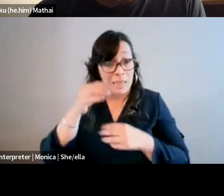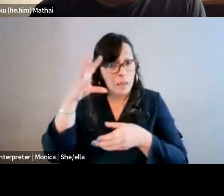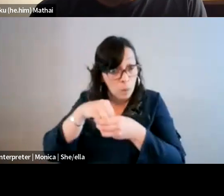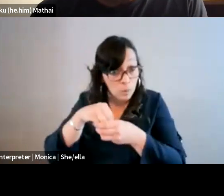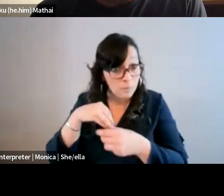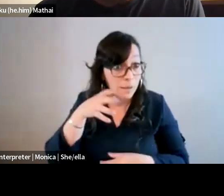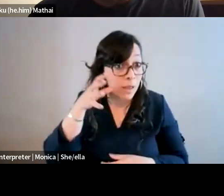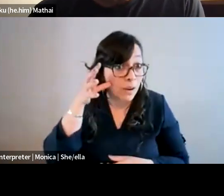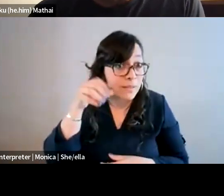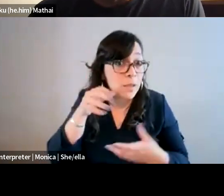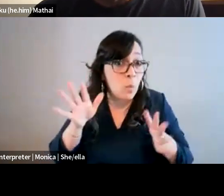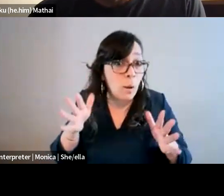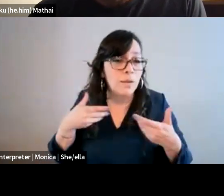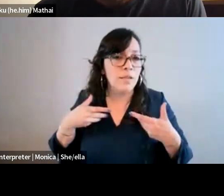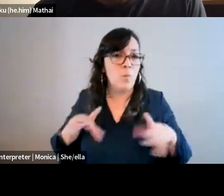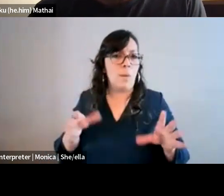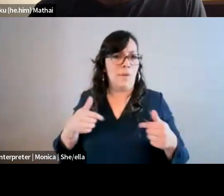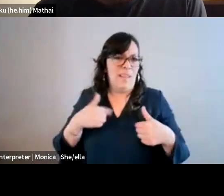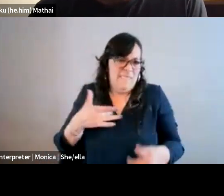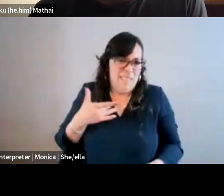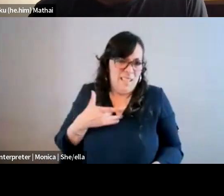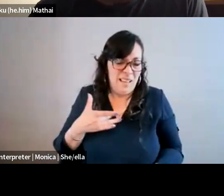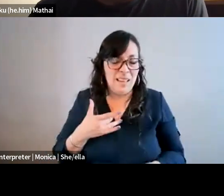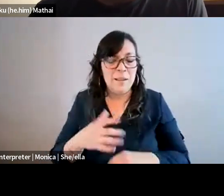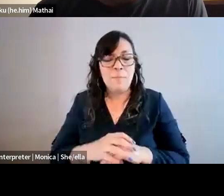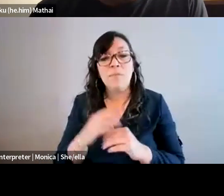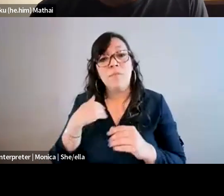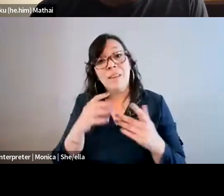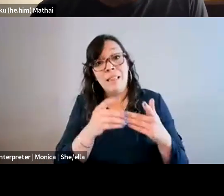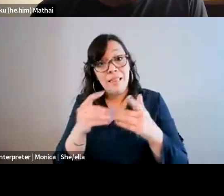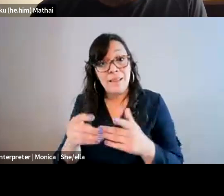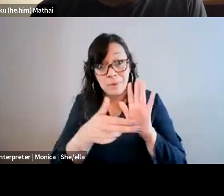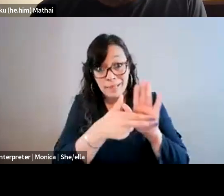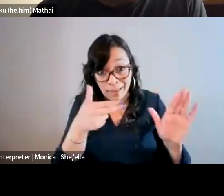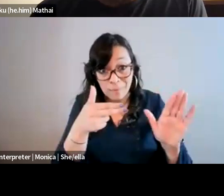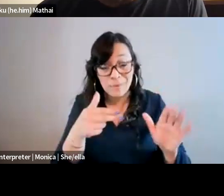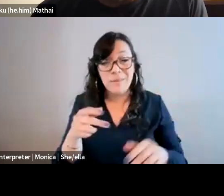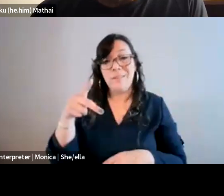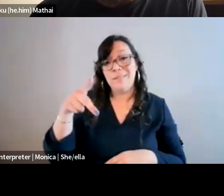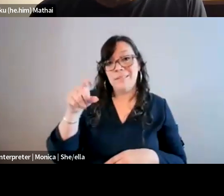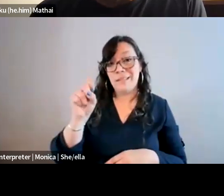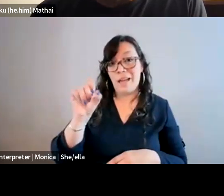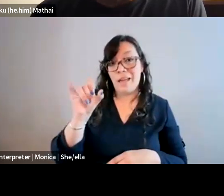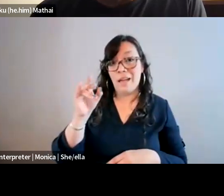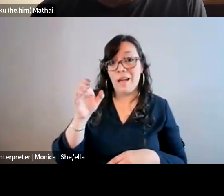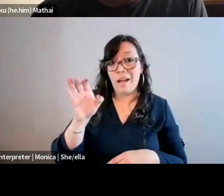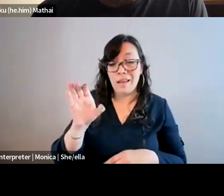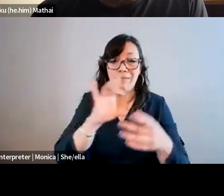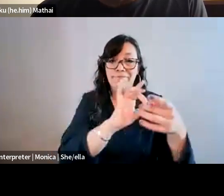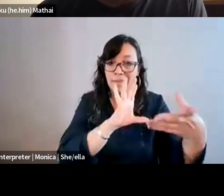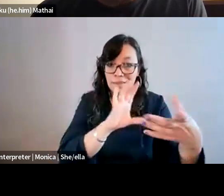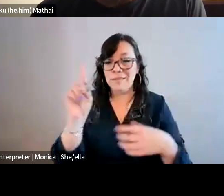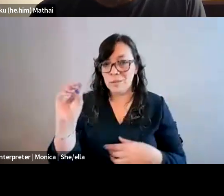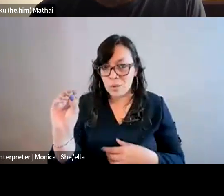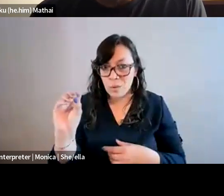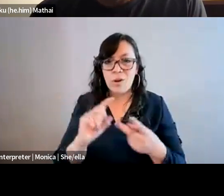and didn't want me around anymore. And that led to being labeled with a psychotic disorder, struggling with substance use conditions,